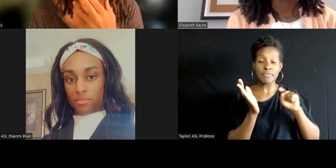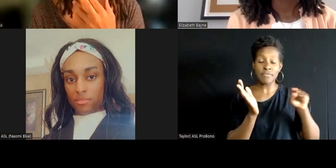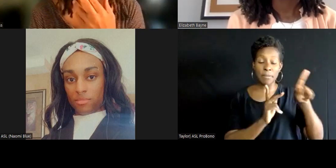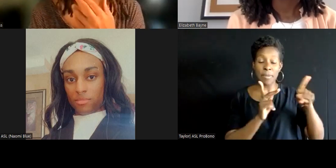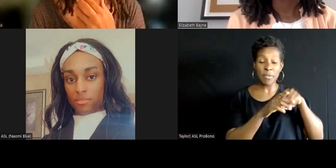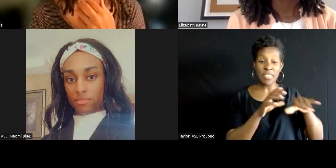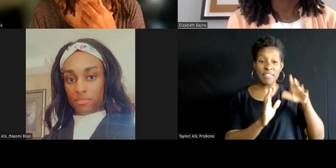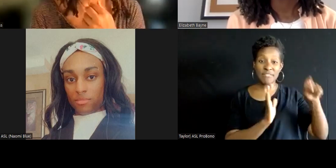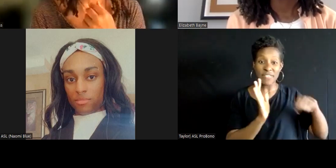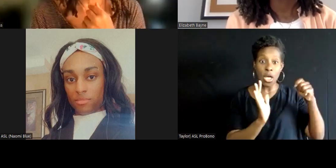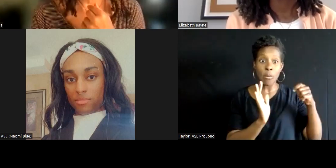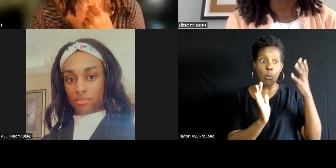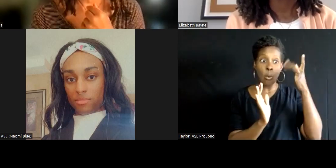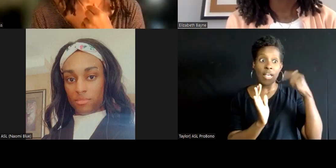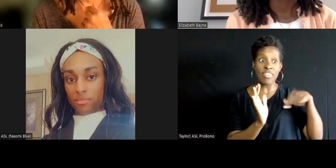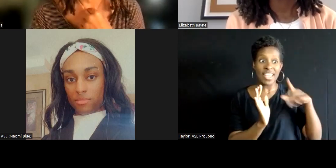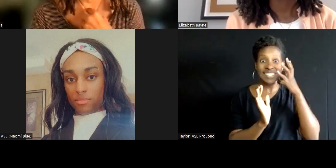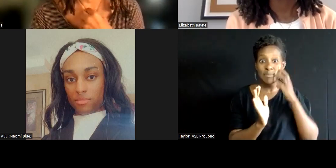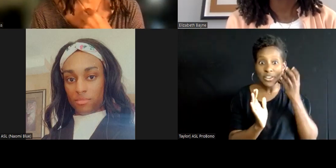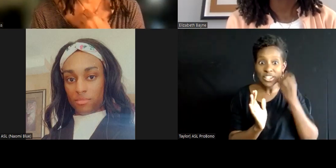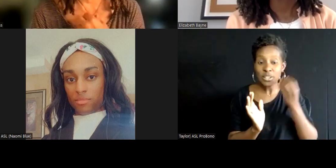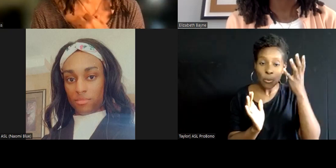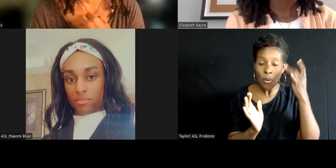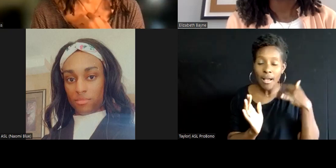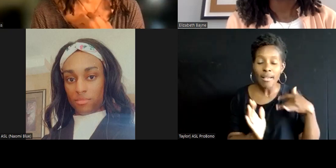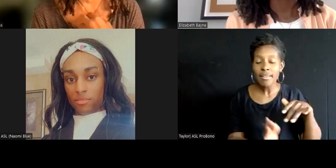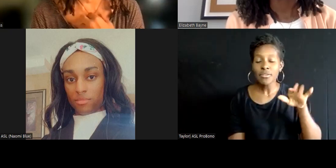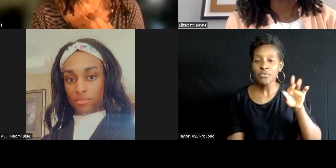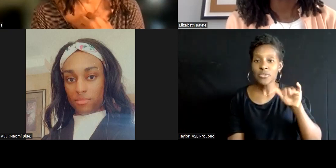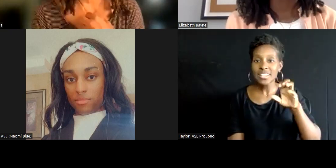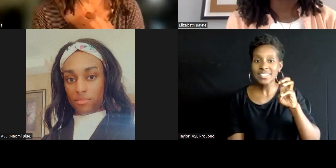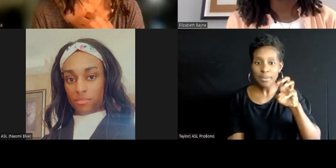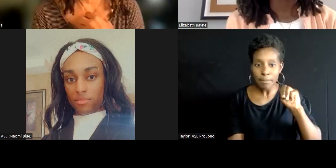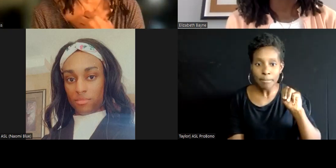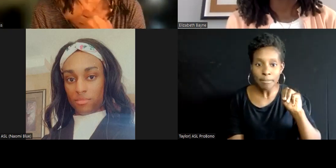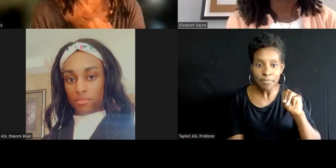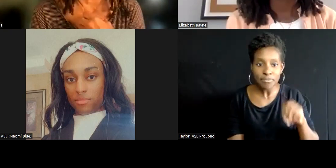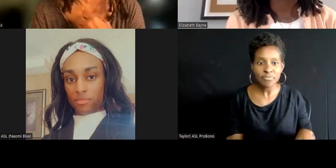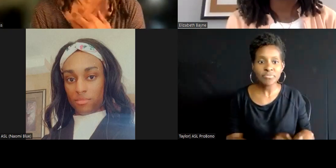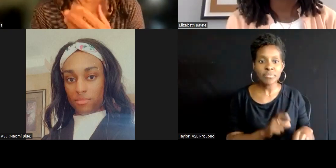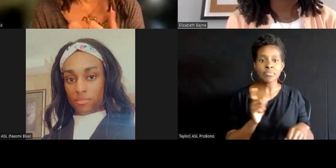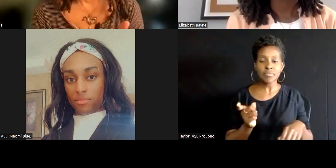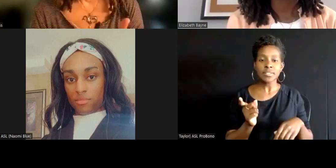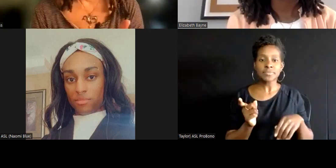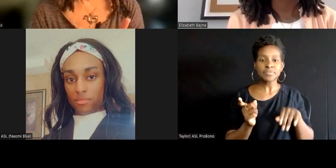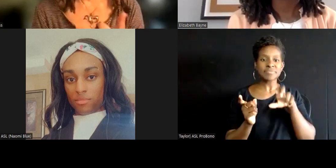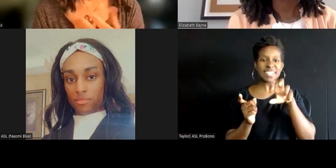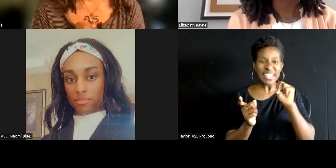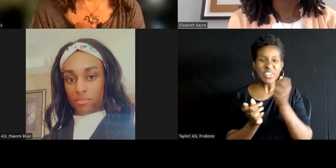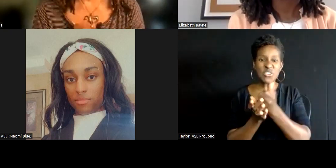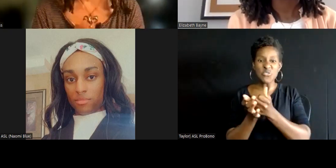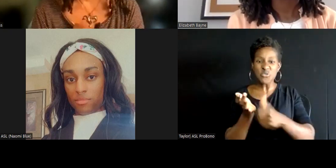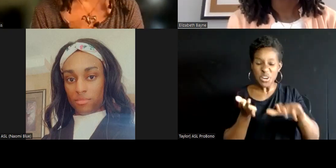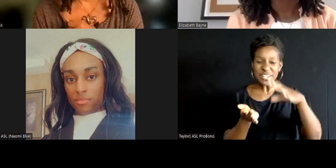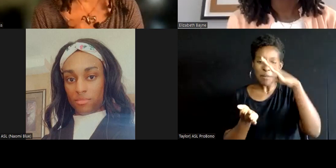ago, that even rich Black people have higher levels of infant mortality. And yeah, so it's